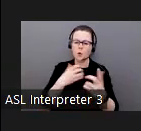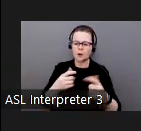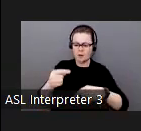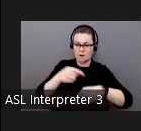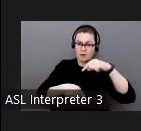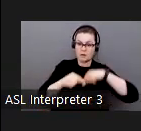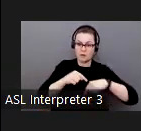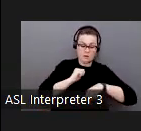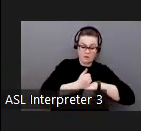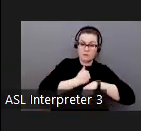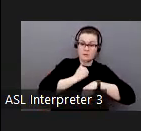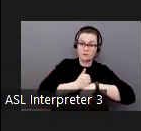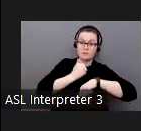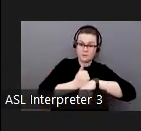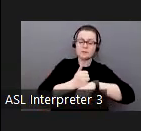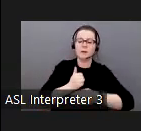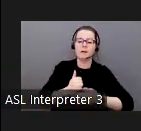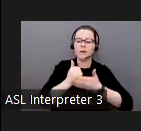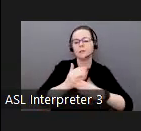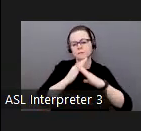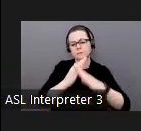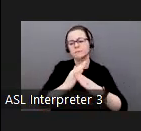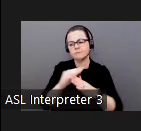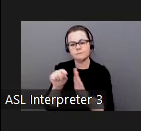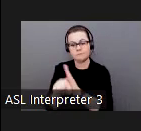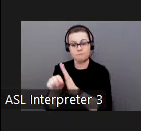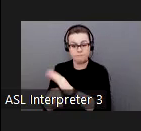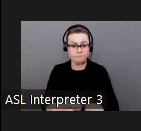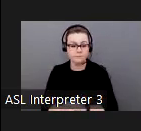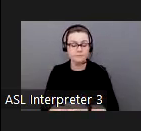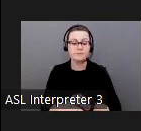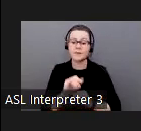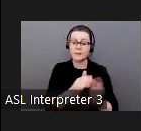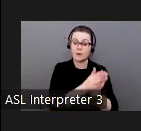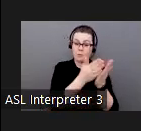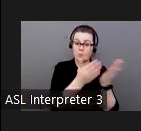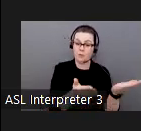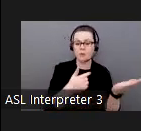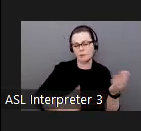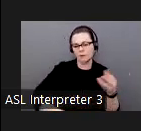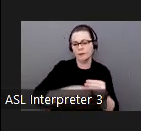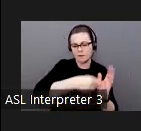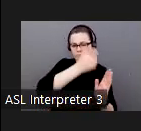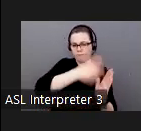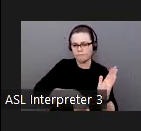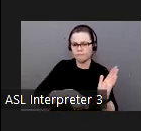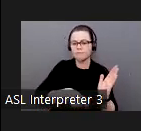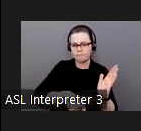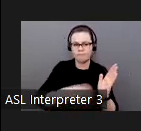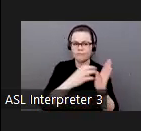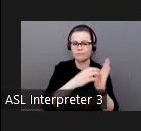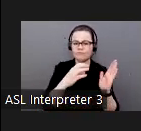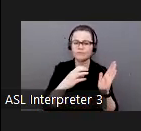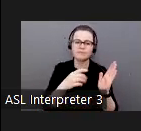prevention. This was the chapter that I contributed to that book, Older Women and Domestic Homicide. So I'm just going to do just a